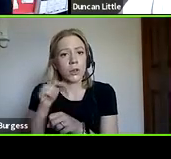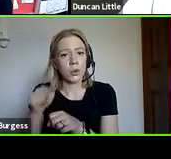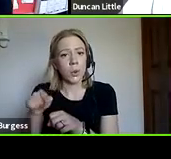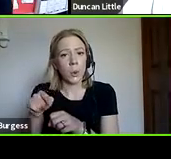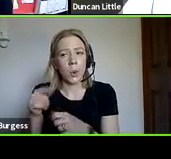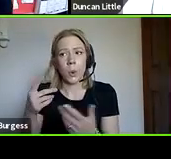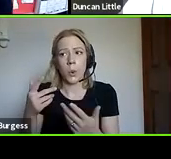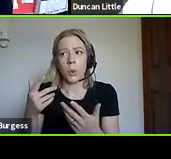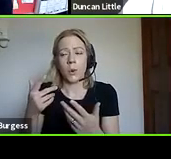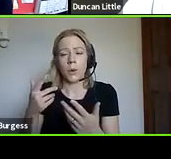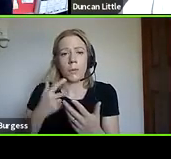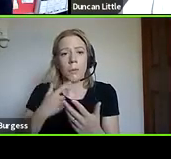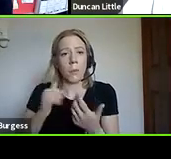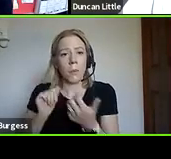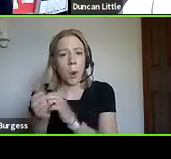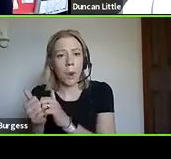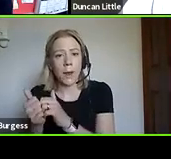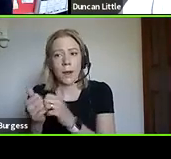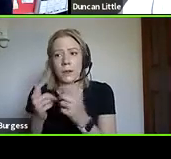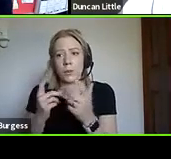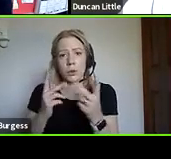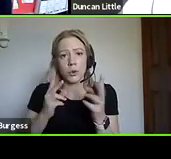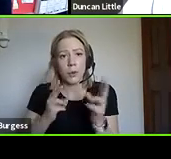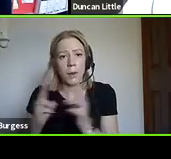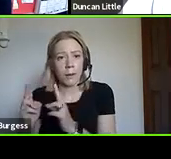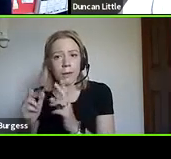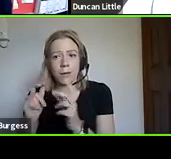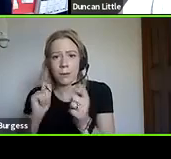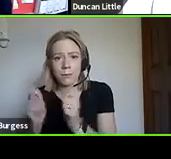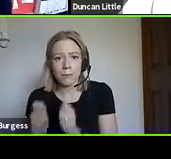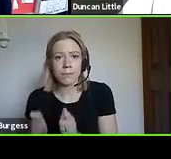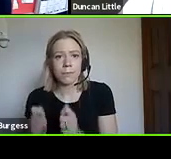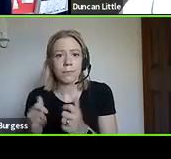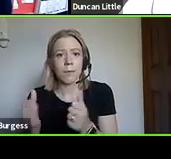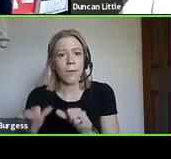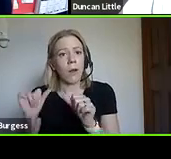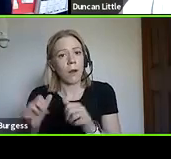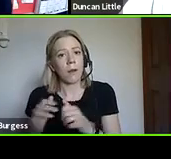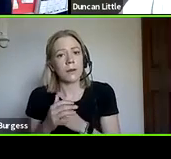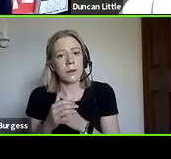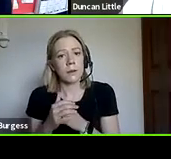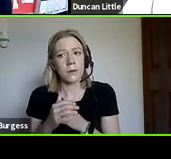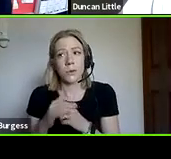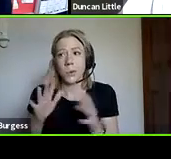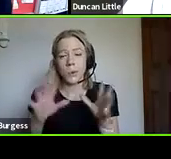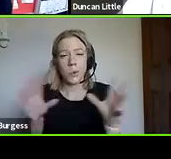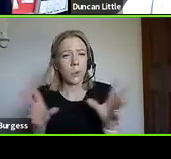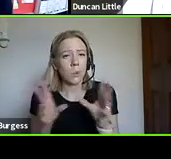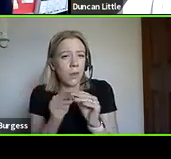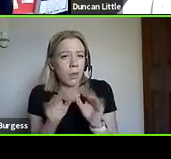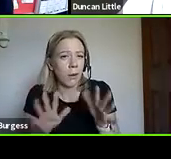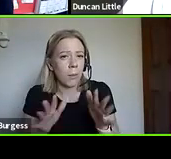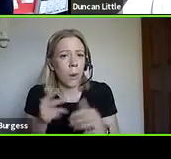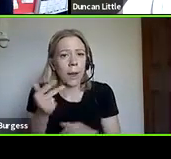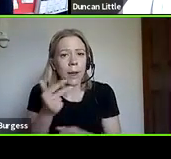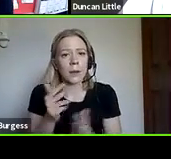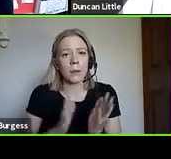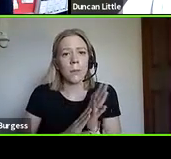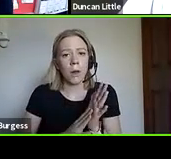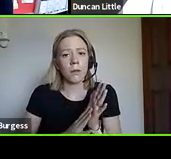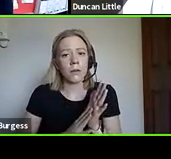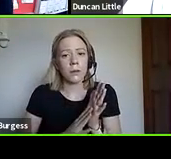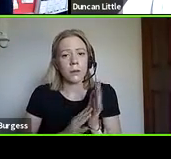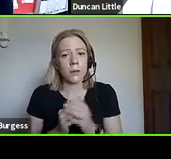my colleagues, and finalizing this week. So I would say something like 18 months. But for